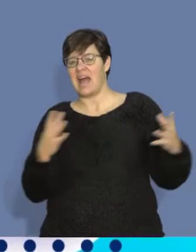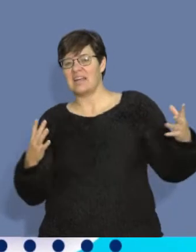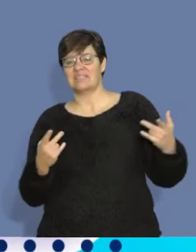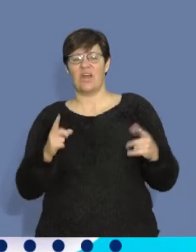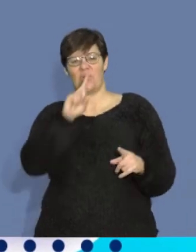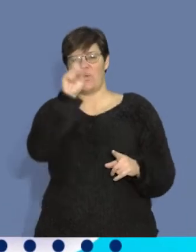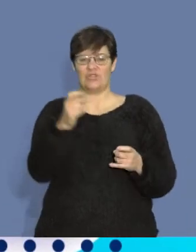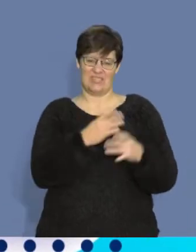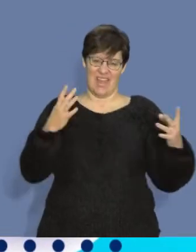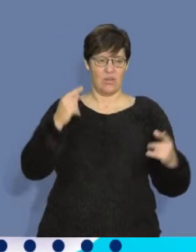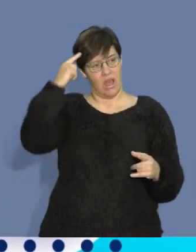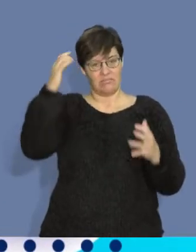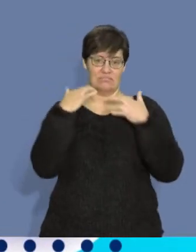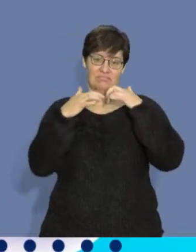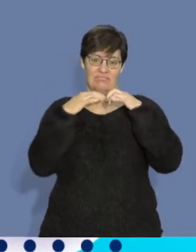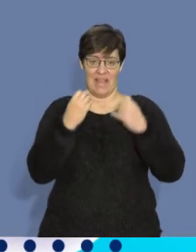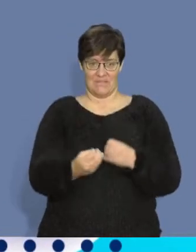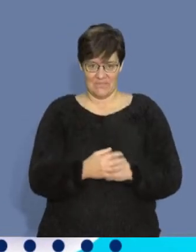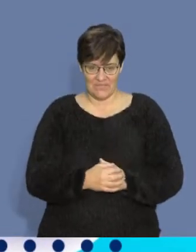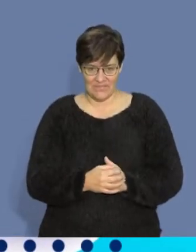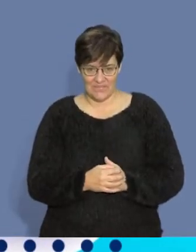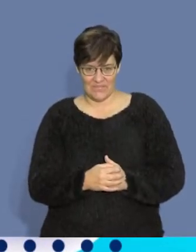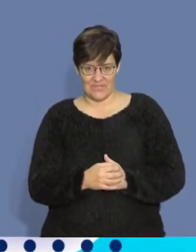different type of a question to start our lesson with today.